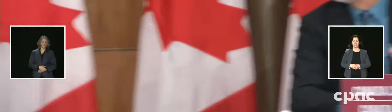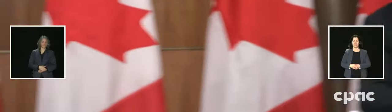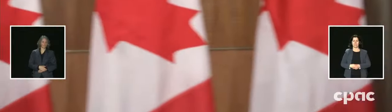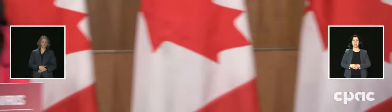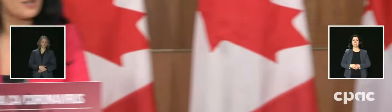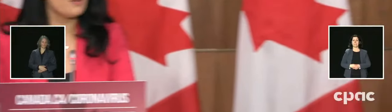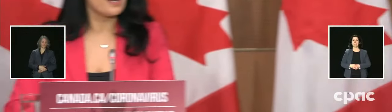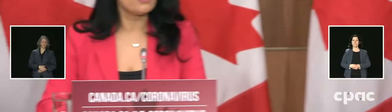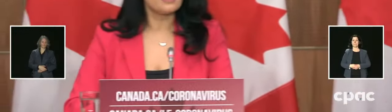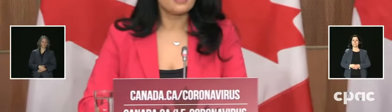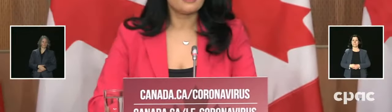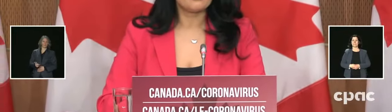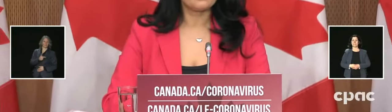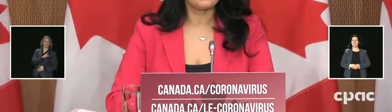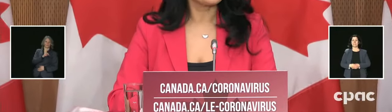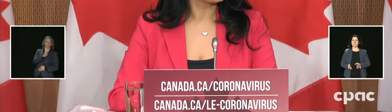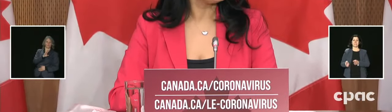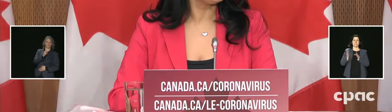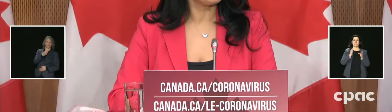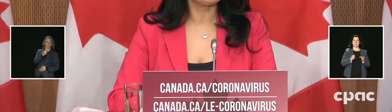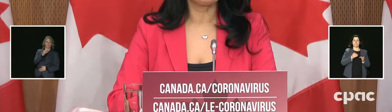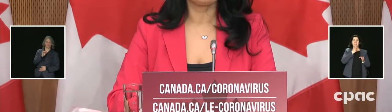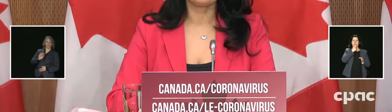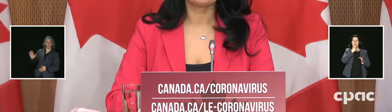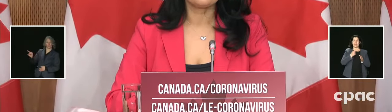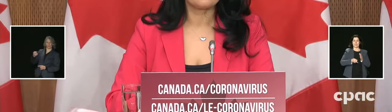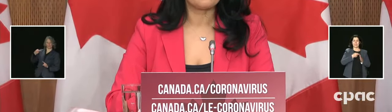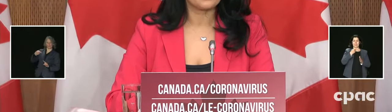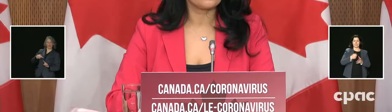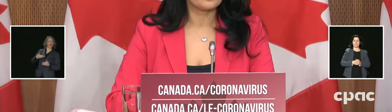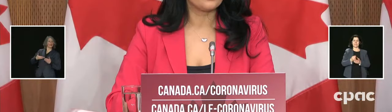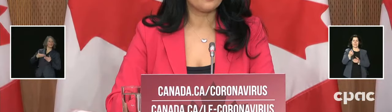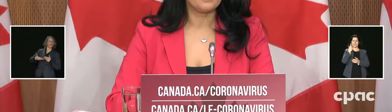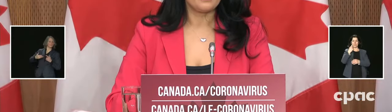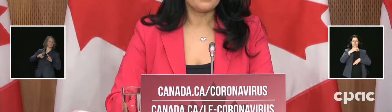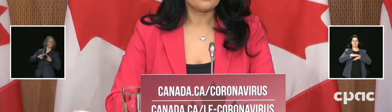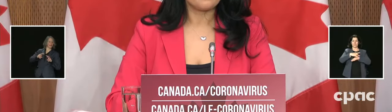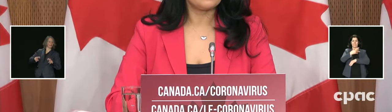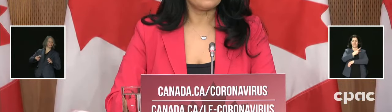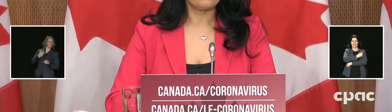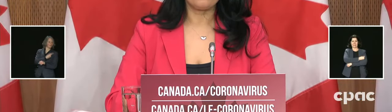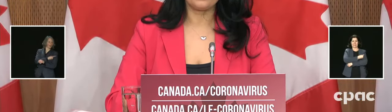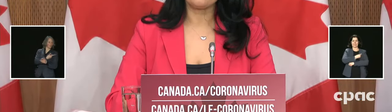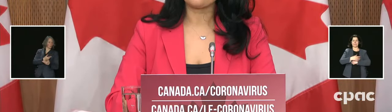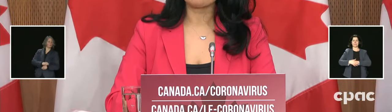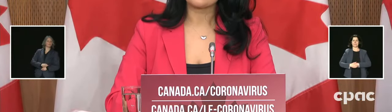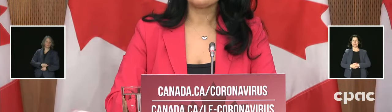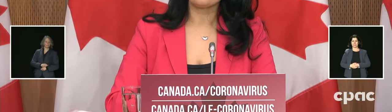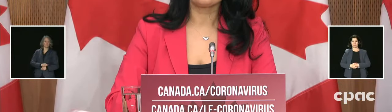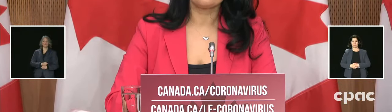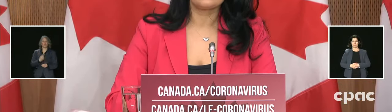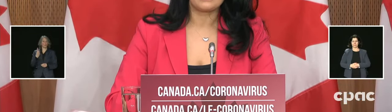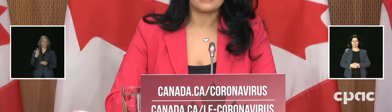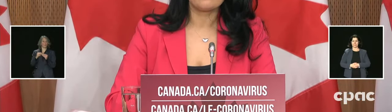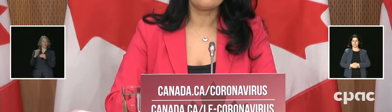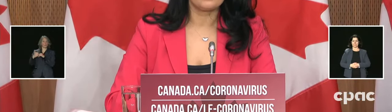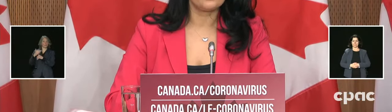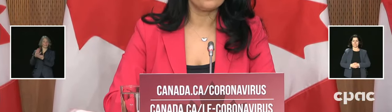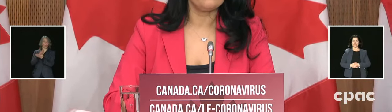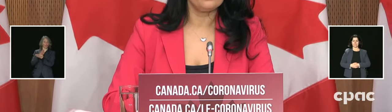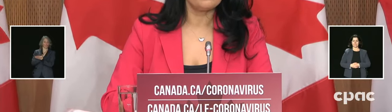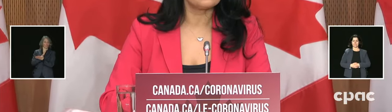So the question was around the next vaccine, and we just, Dr. Berthiaume commented that the only other vaccine that we currently